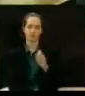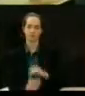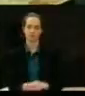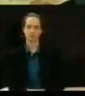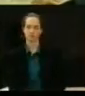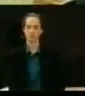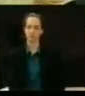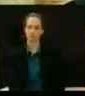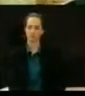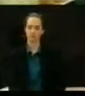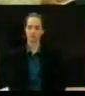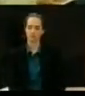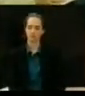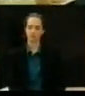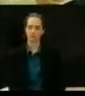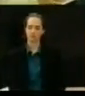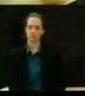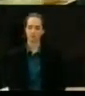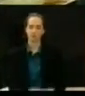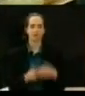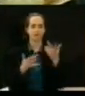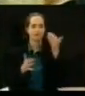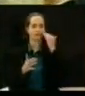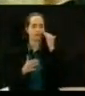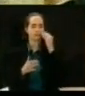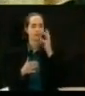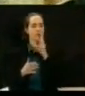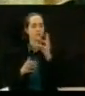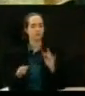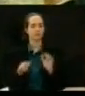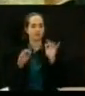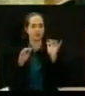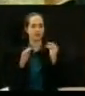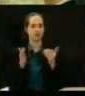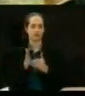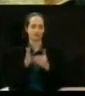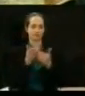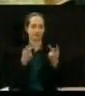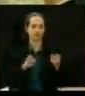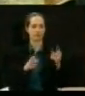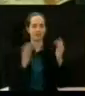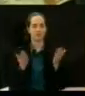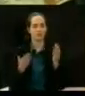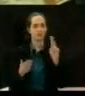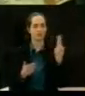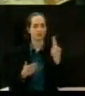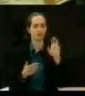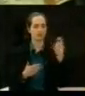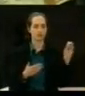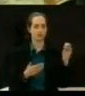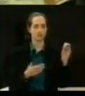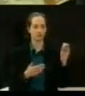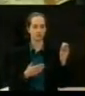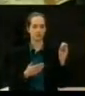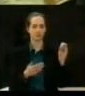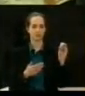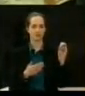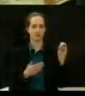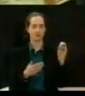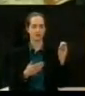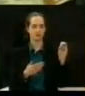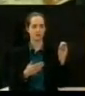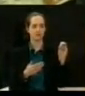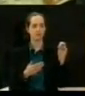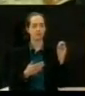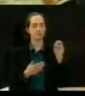We know that flooding is now a very common occurrence in Knox County due to the design storm requirements, the steep slope